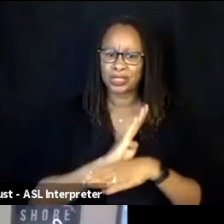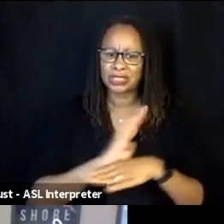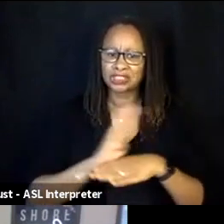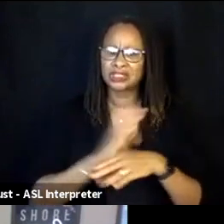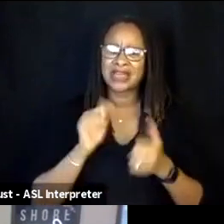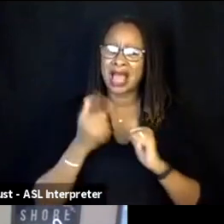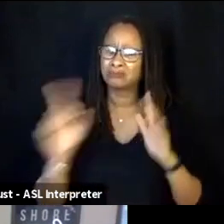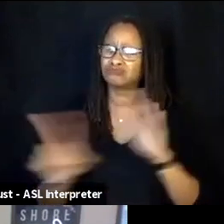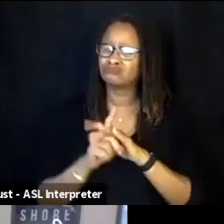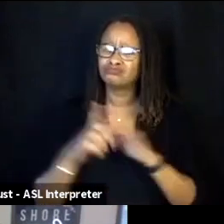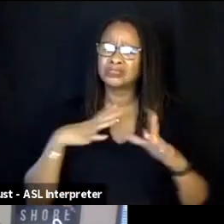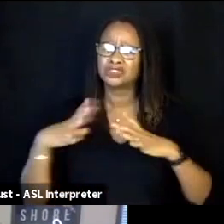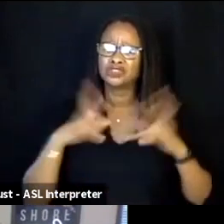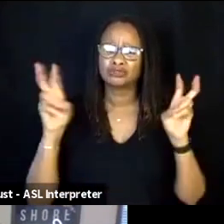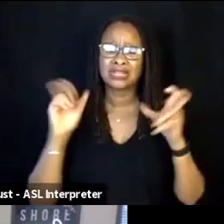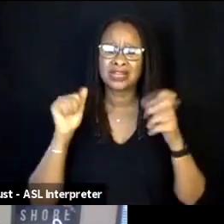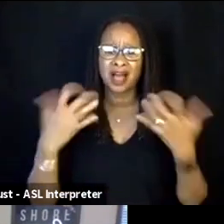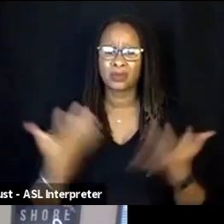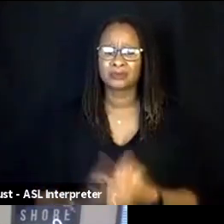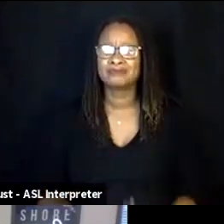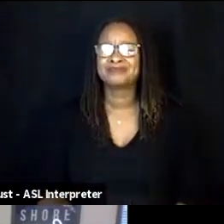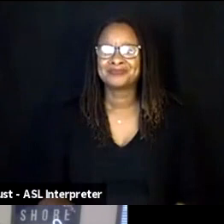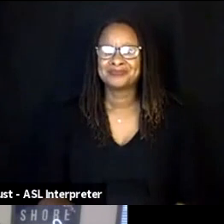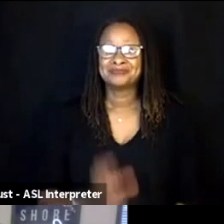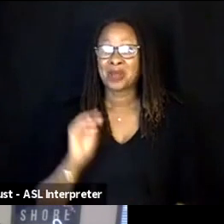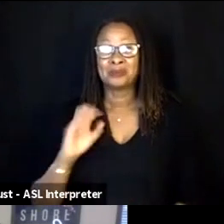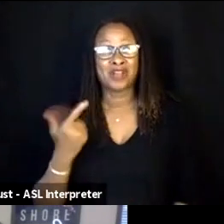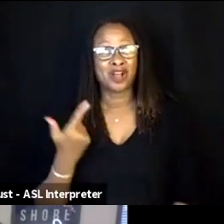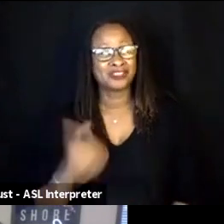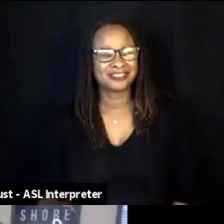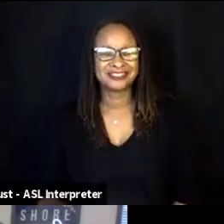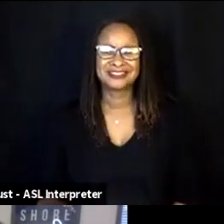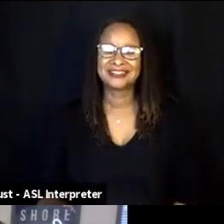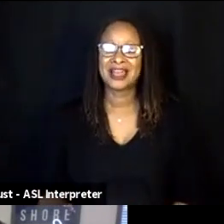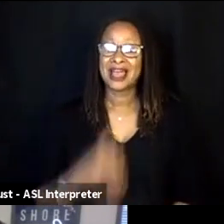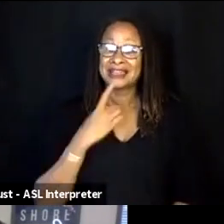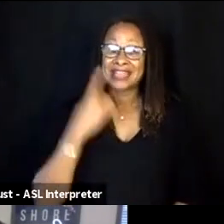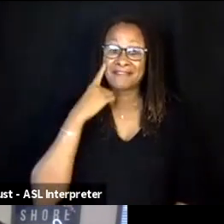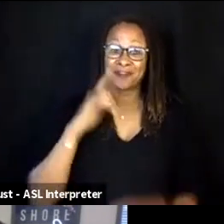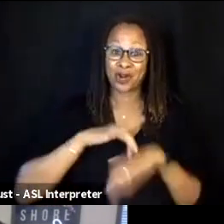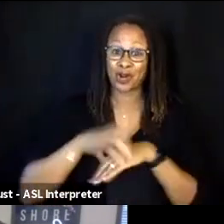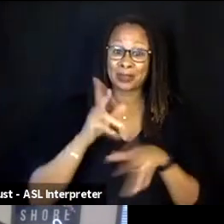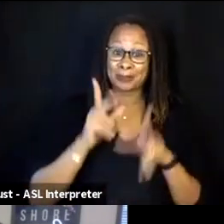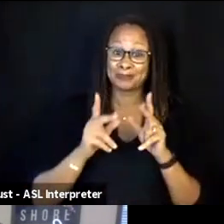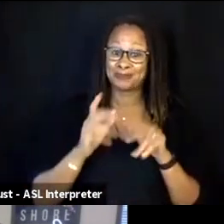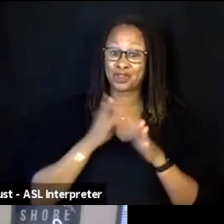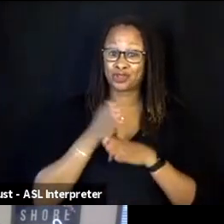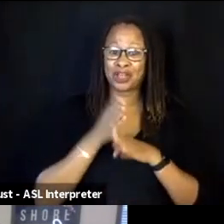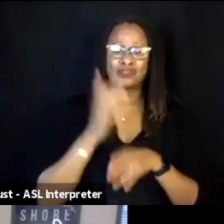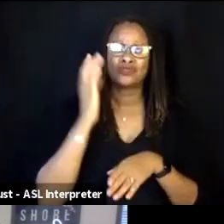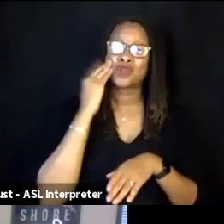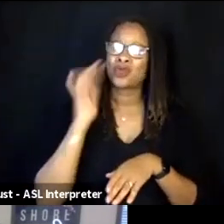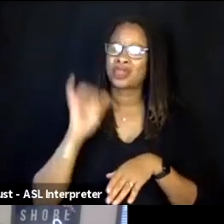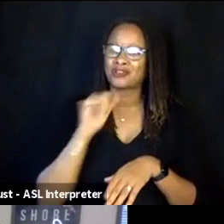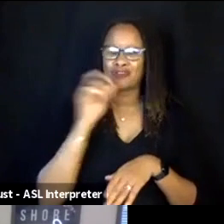Hollywood? Oh my gosh. I would say for those early in their career, know that you're not alone. I